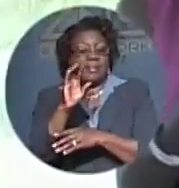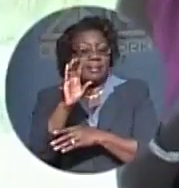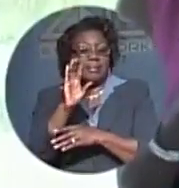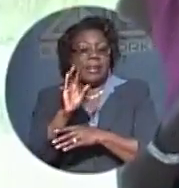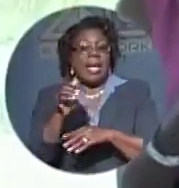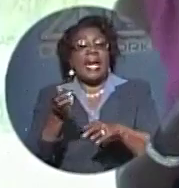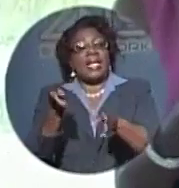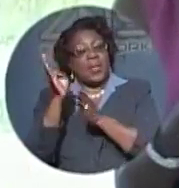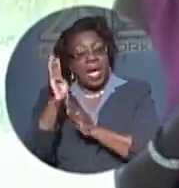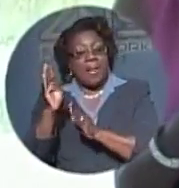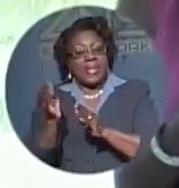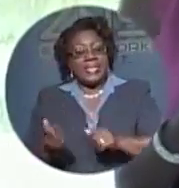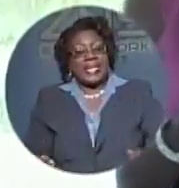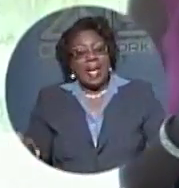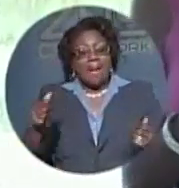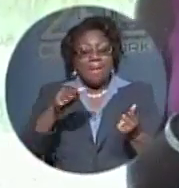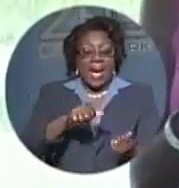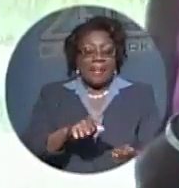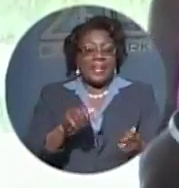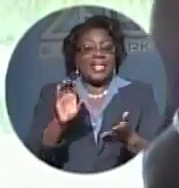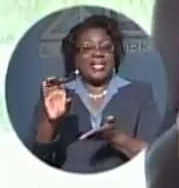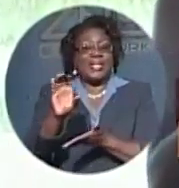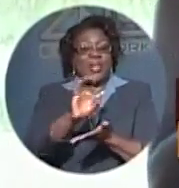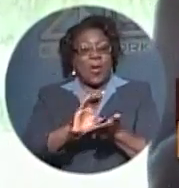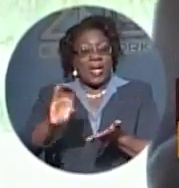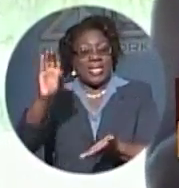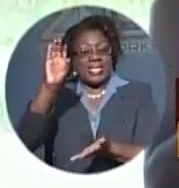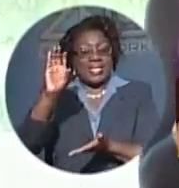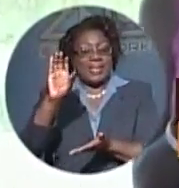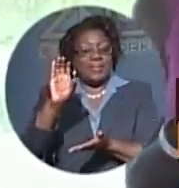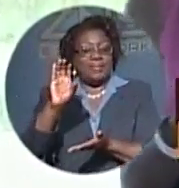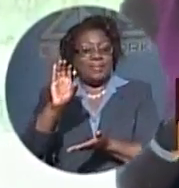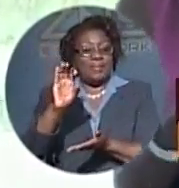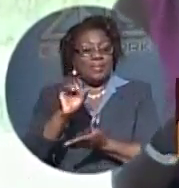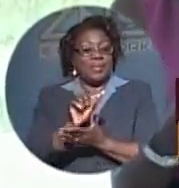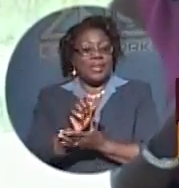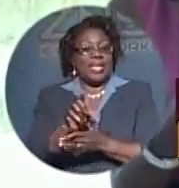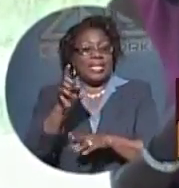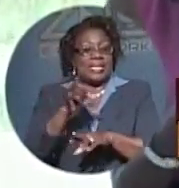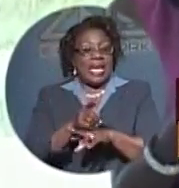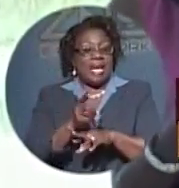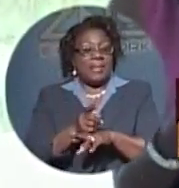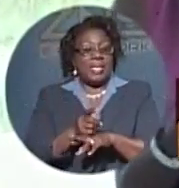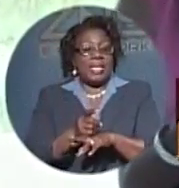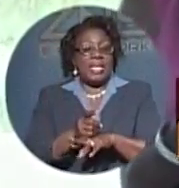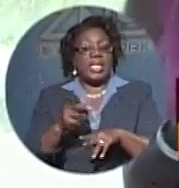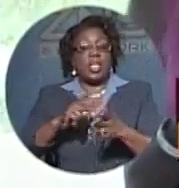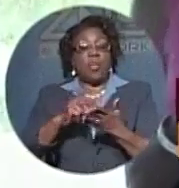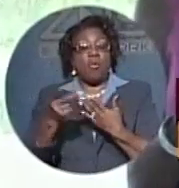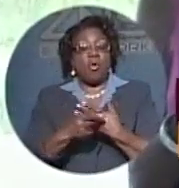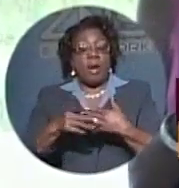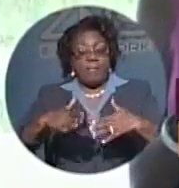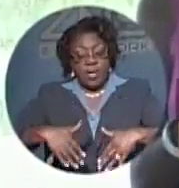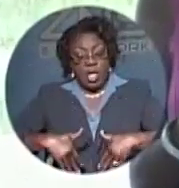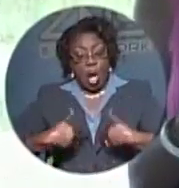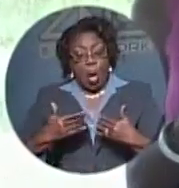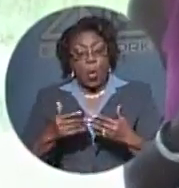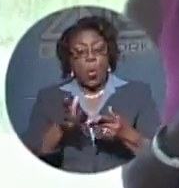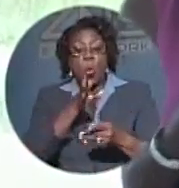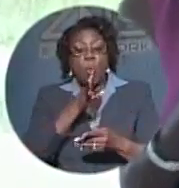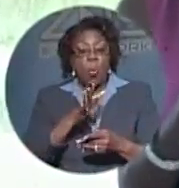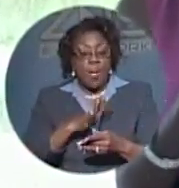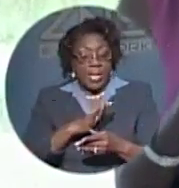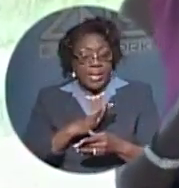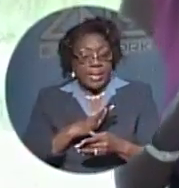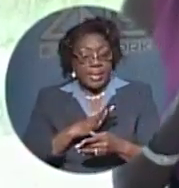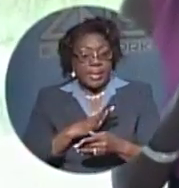College. Diamonds' responsibility and purpose is to identify, develop, and train young women for every position of influence in the world,